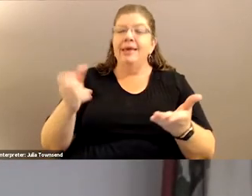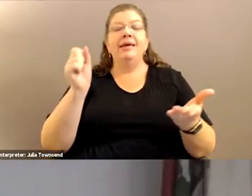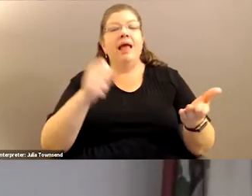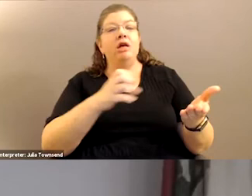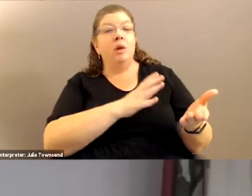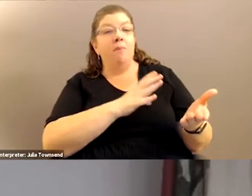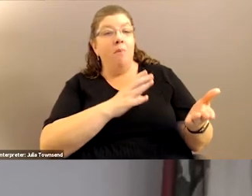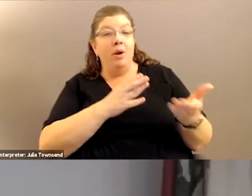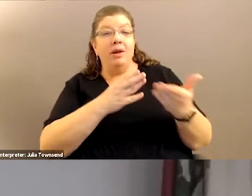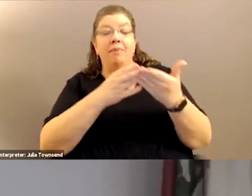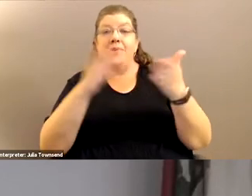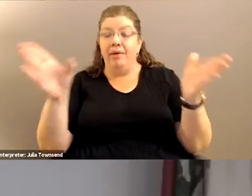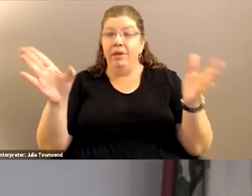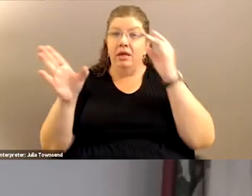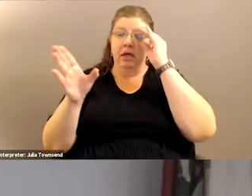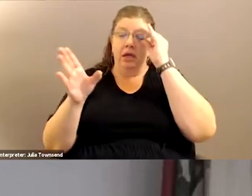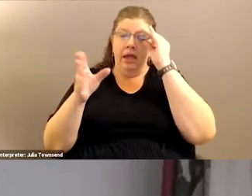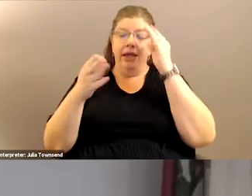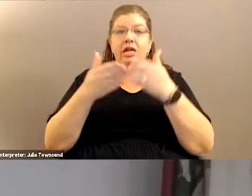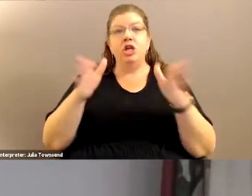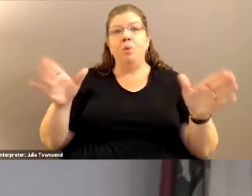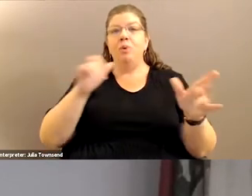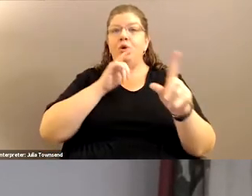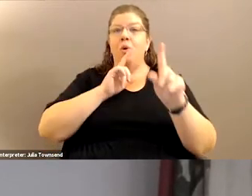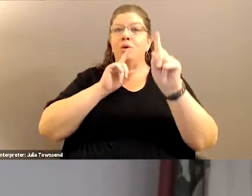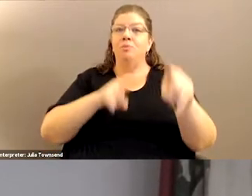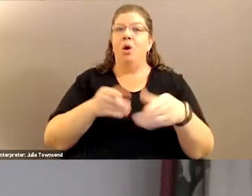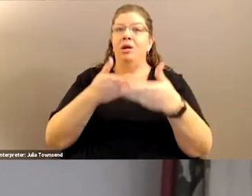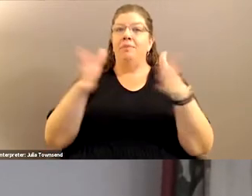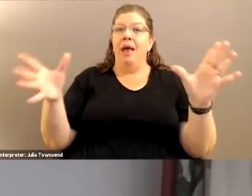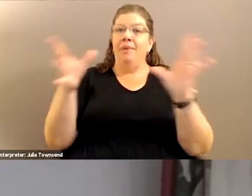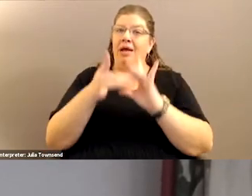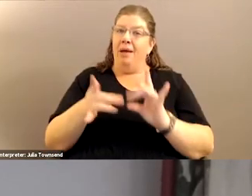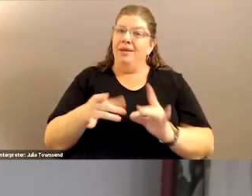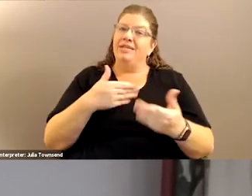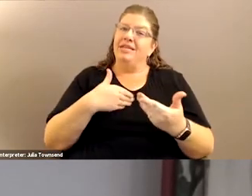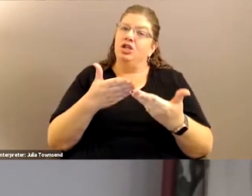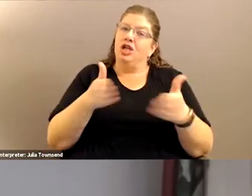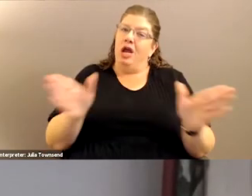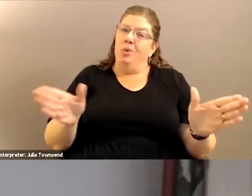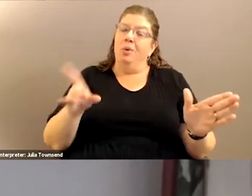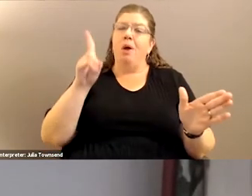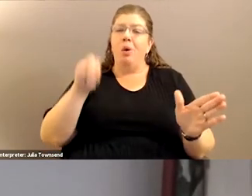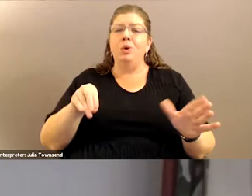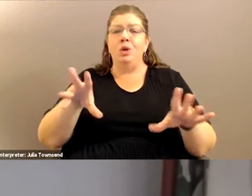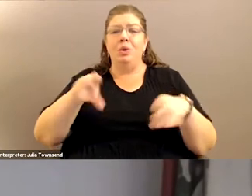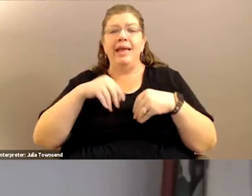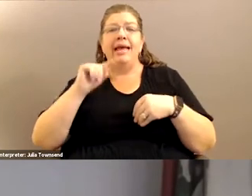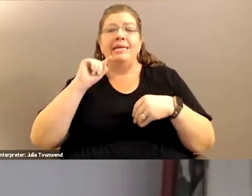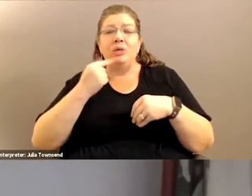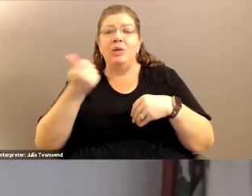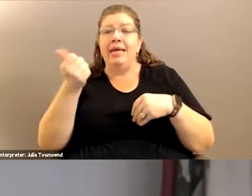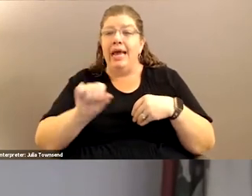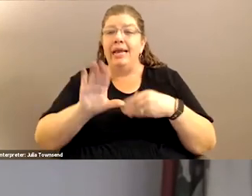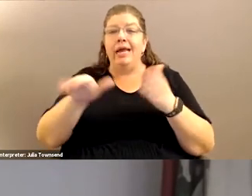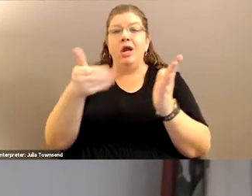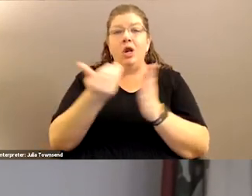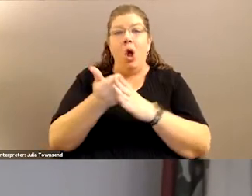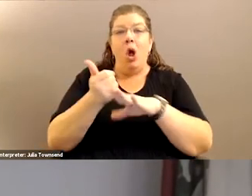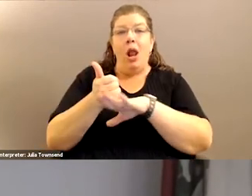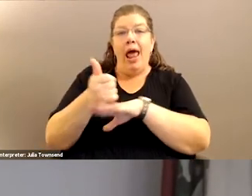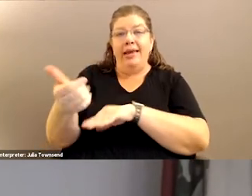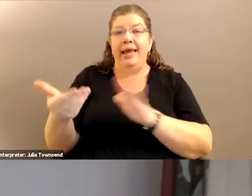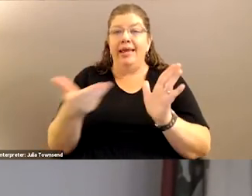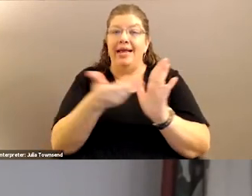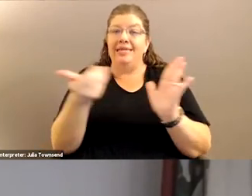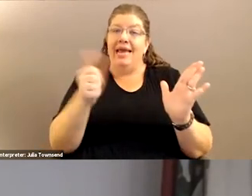public well we generally do not respond to any public comments i do want to say that we do take seriously any and all allegations against